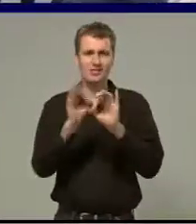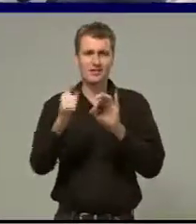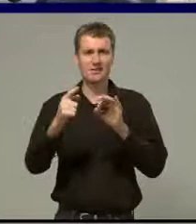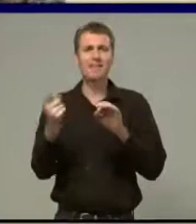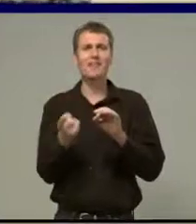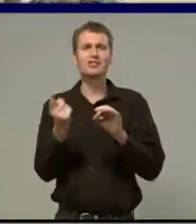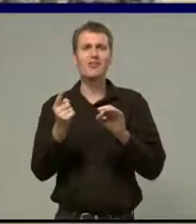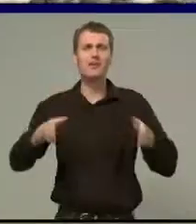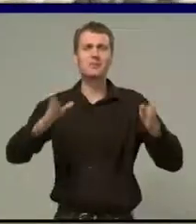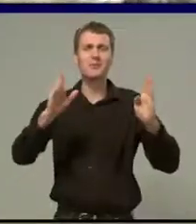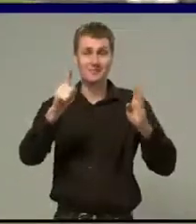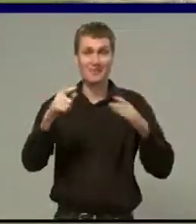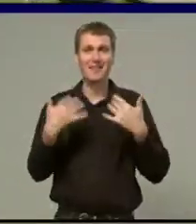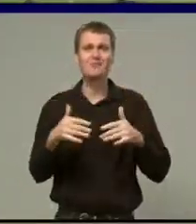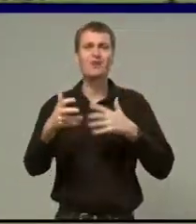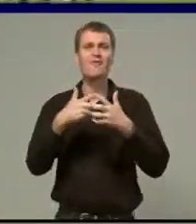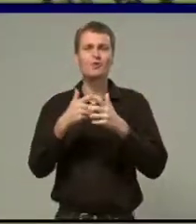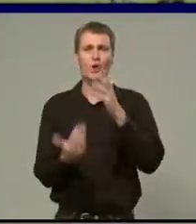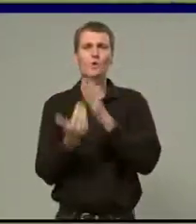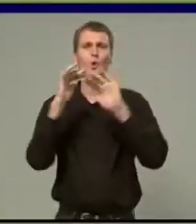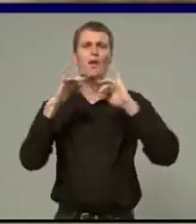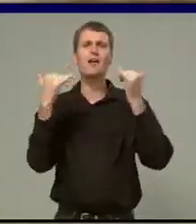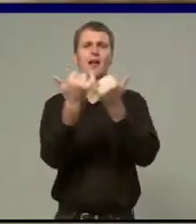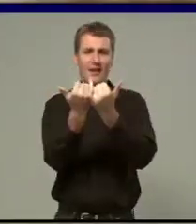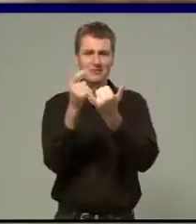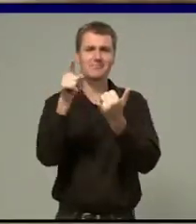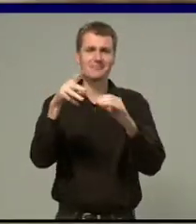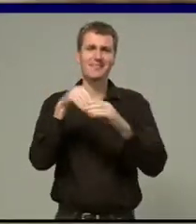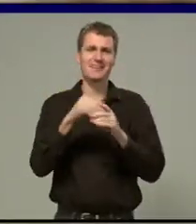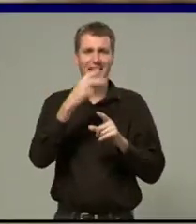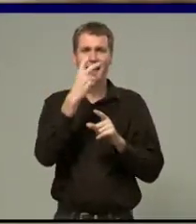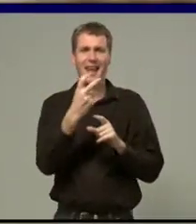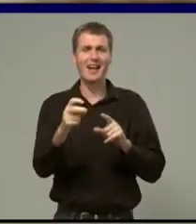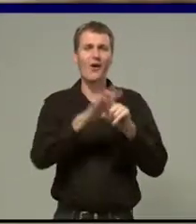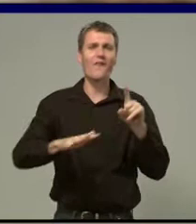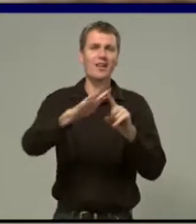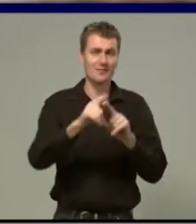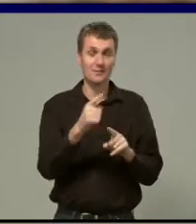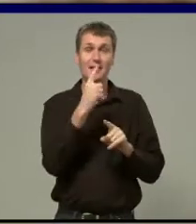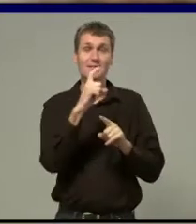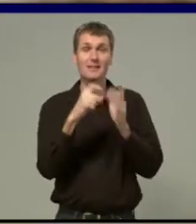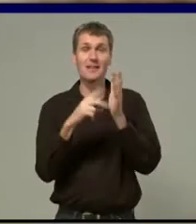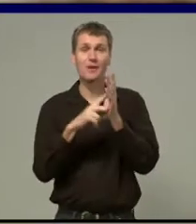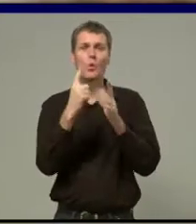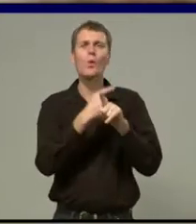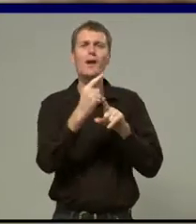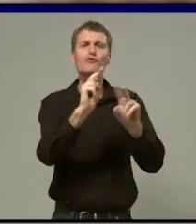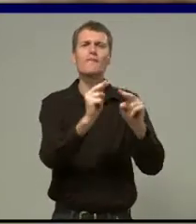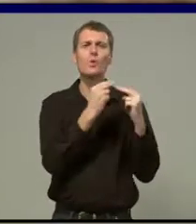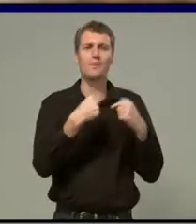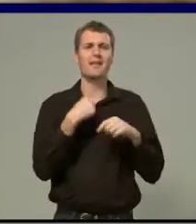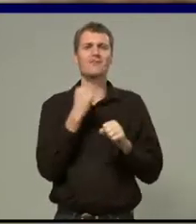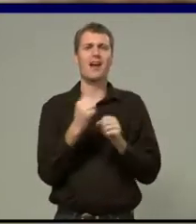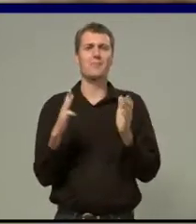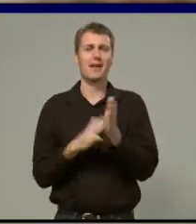of Canterbury, and a new pavilion at the Hagley Cricket Oval. This is CTV News Week in Review. I'm Grant Mangan. High